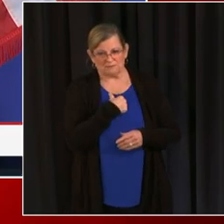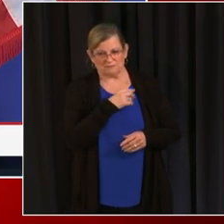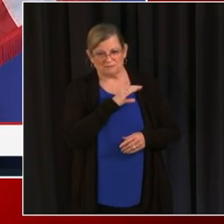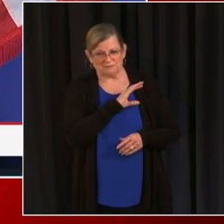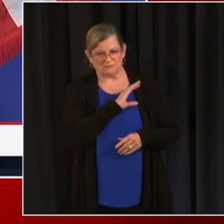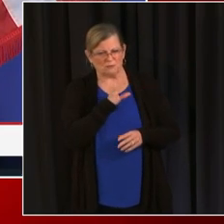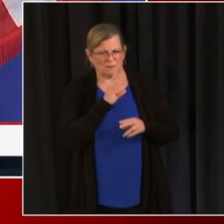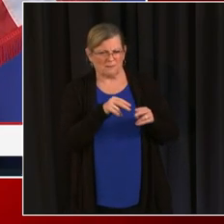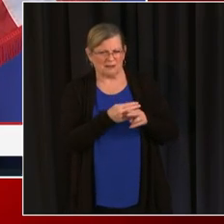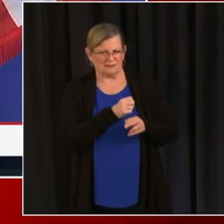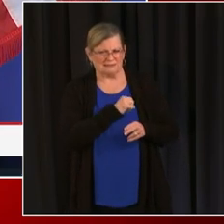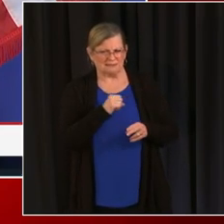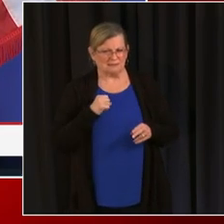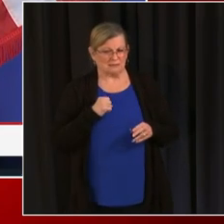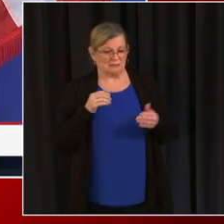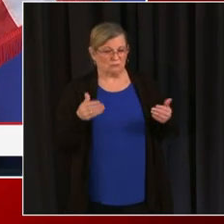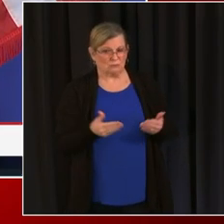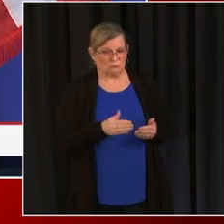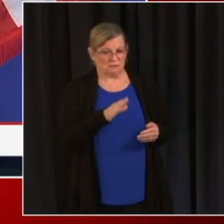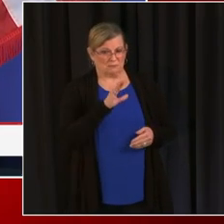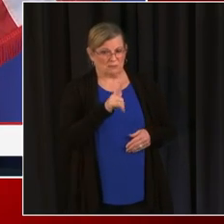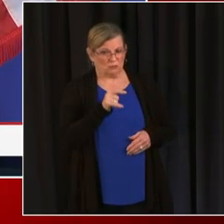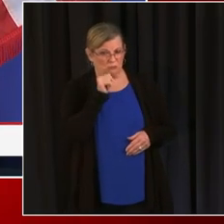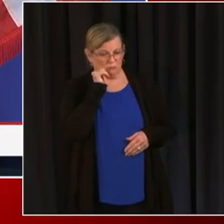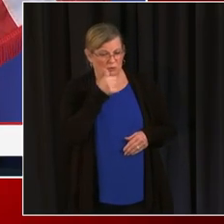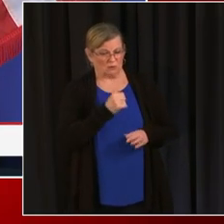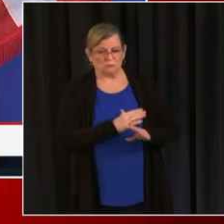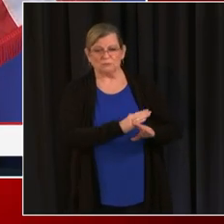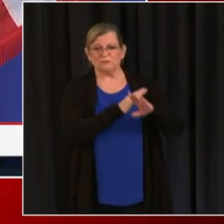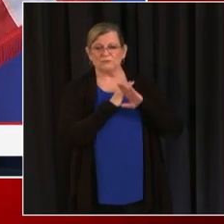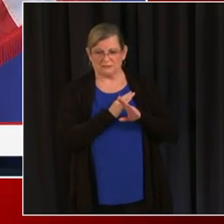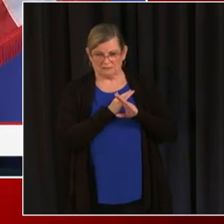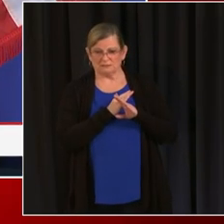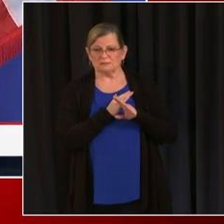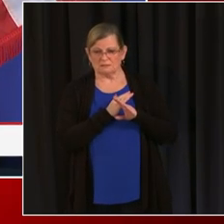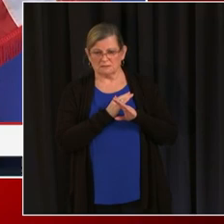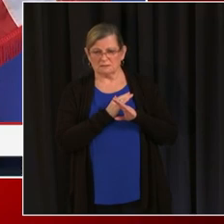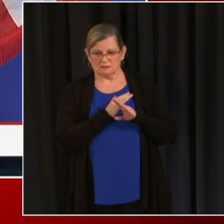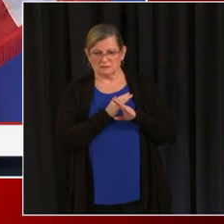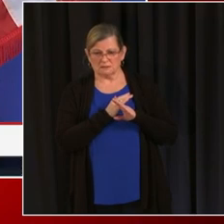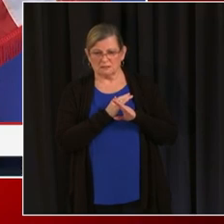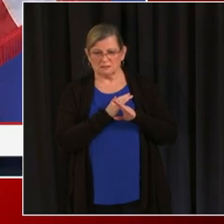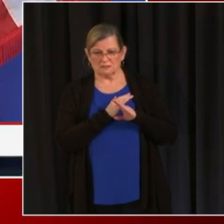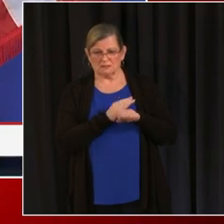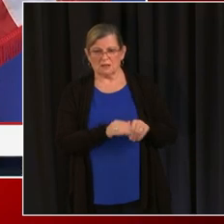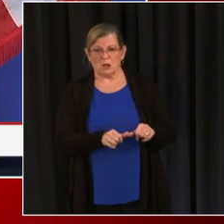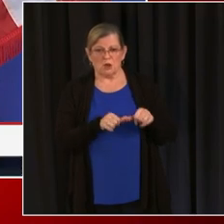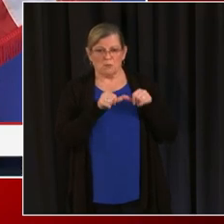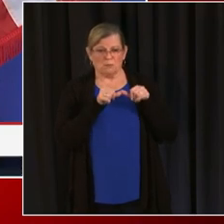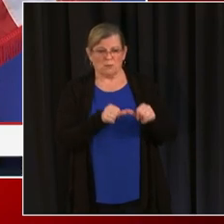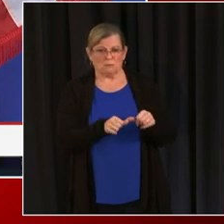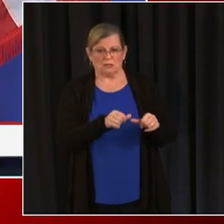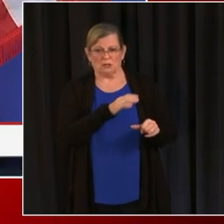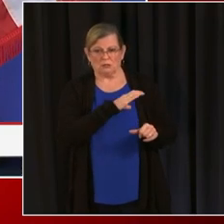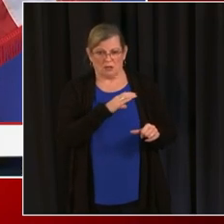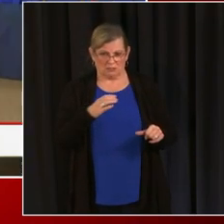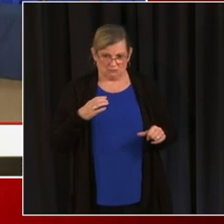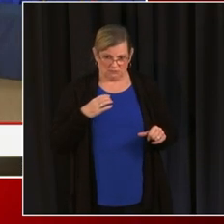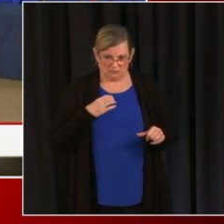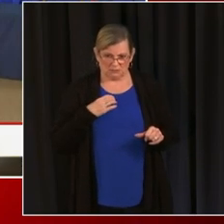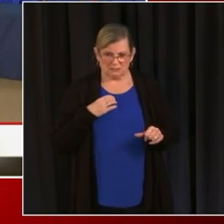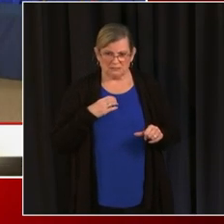Senate's introducing a bill tomorrow to prohibit congressional fencing, permanent congressional fencing. I was just